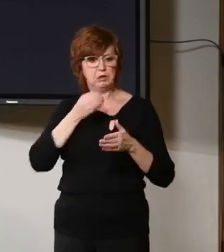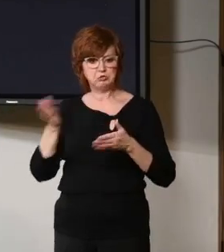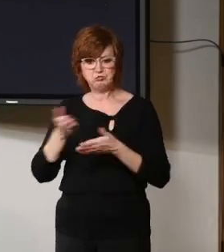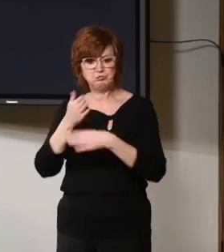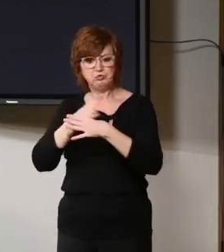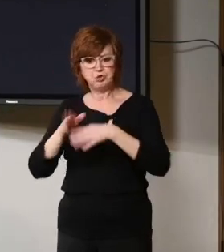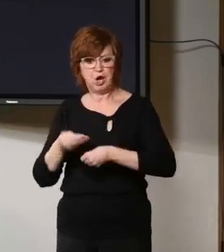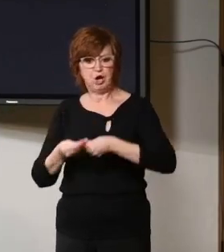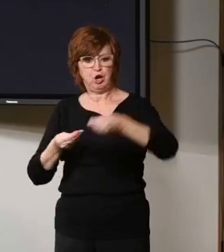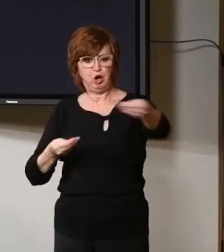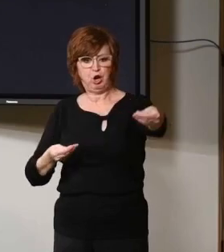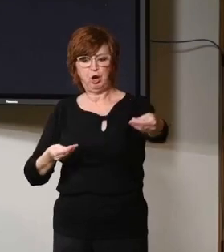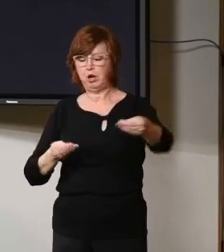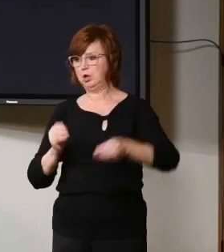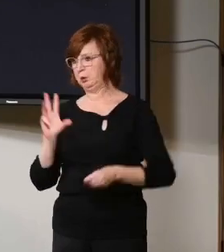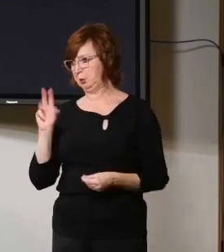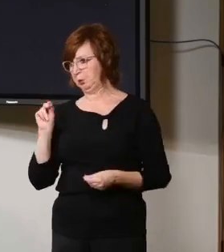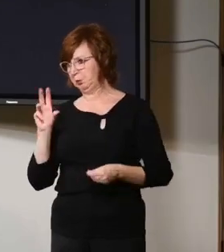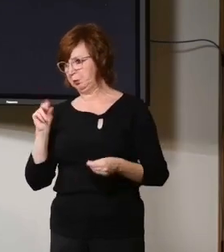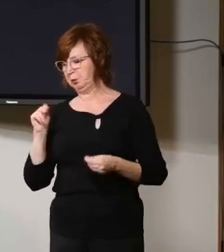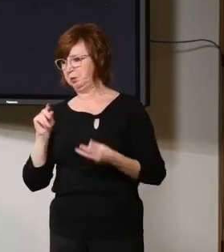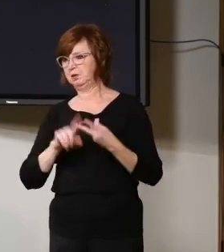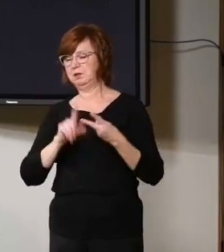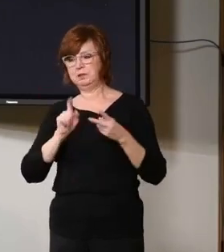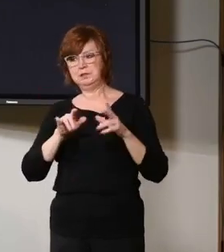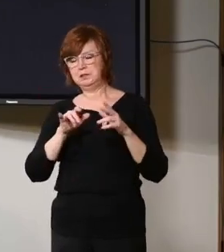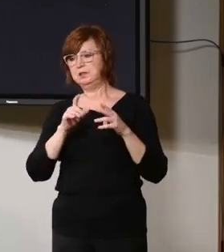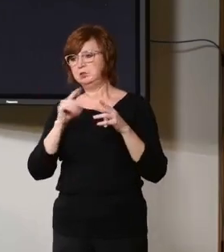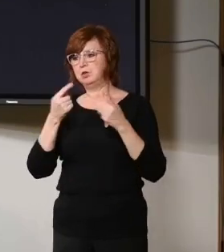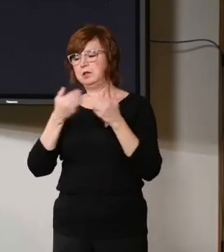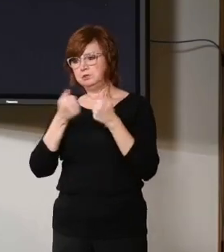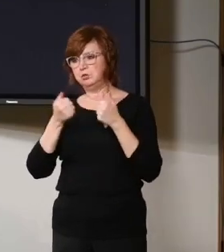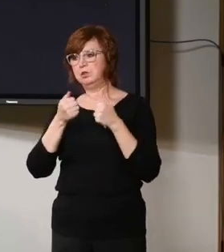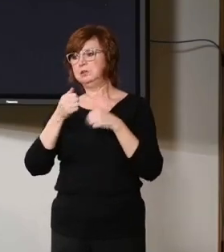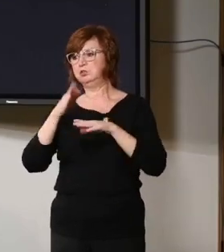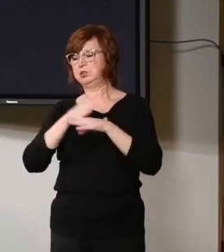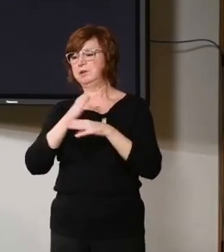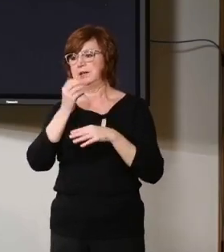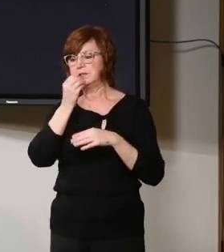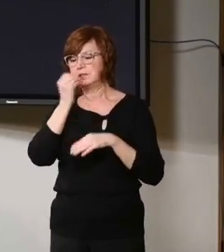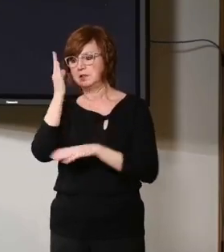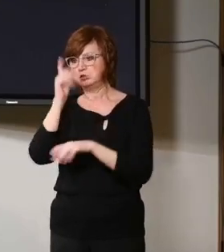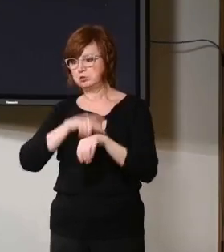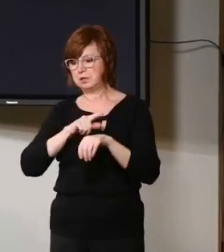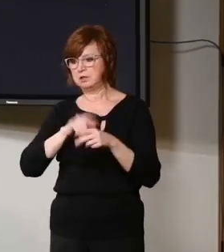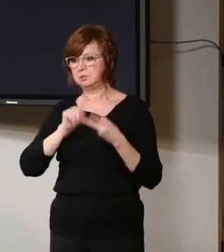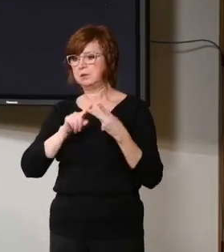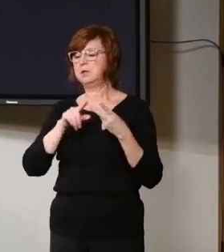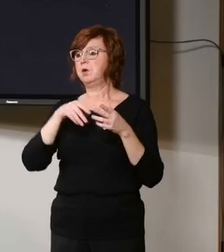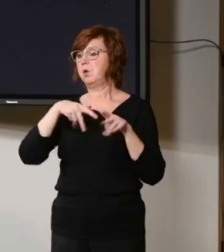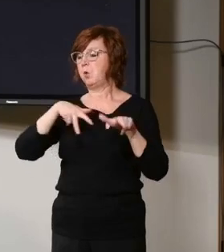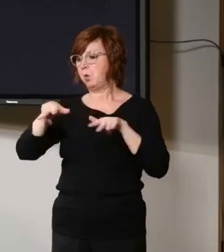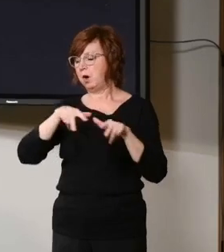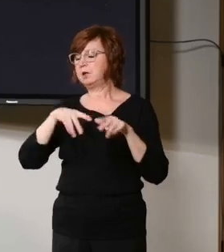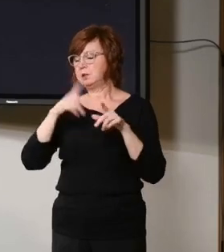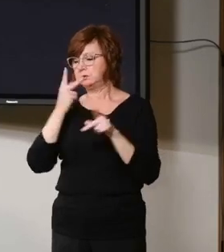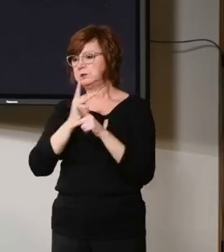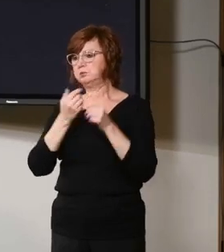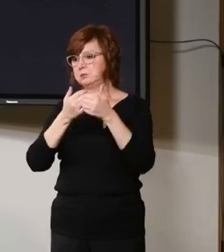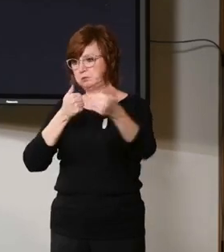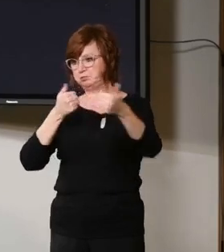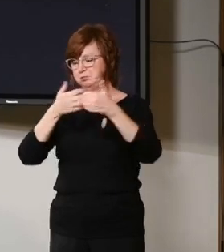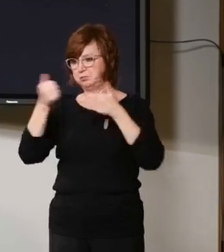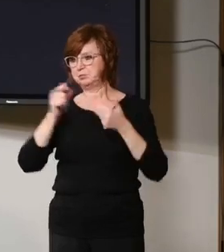out for a walk, you have to maintain your social distance. If you are out shopping, you should go alone, not the whole